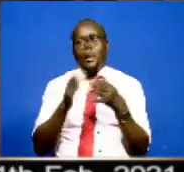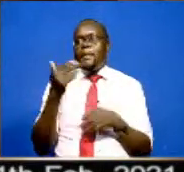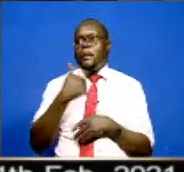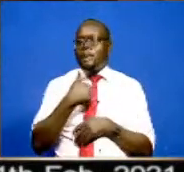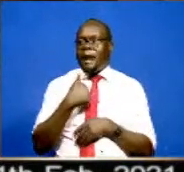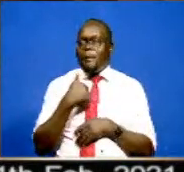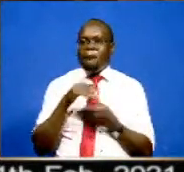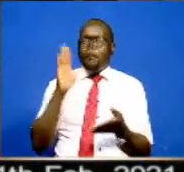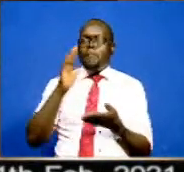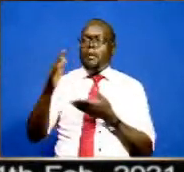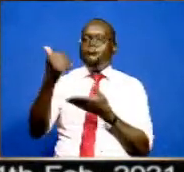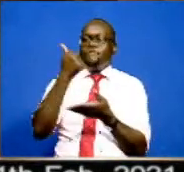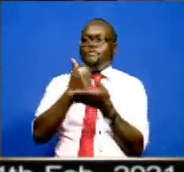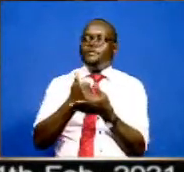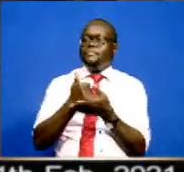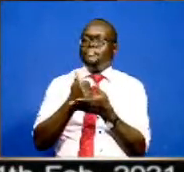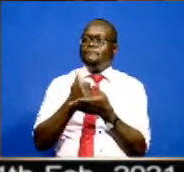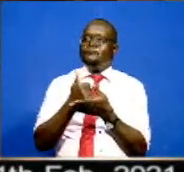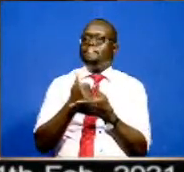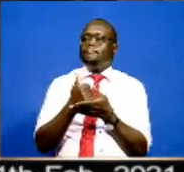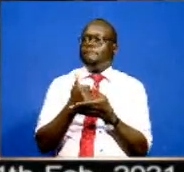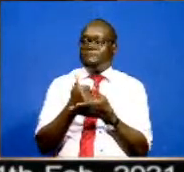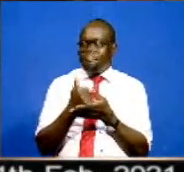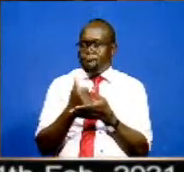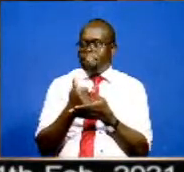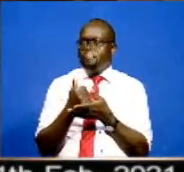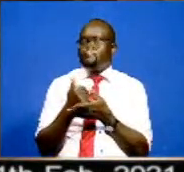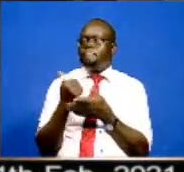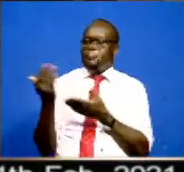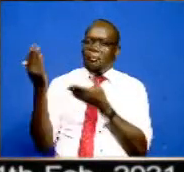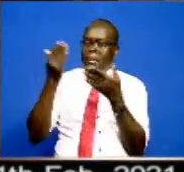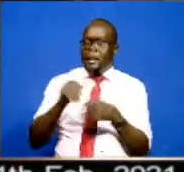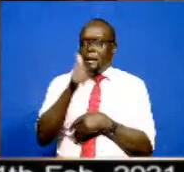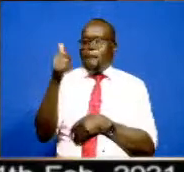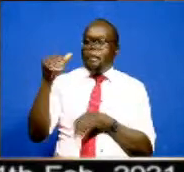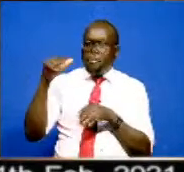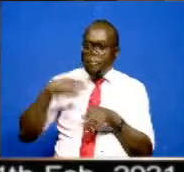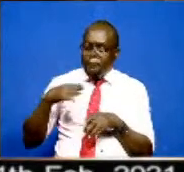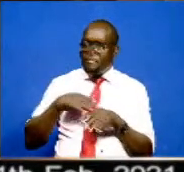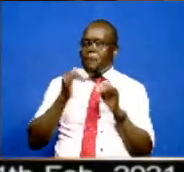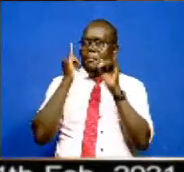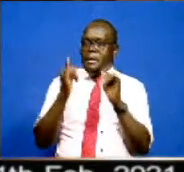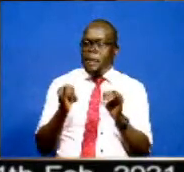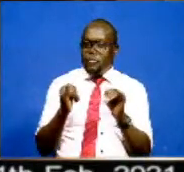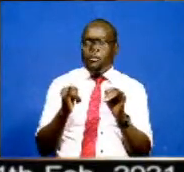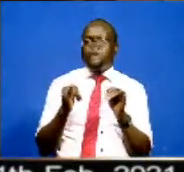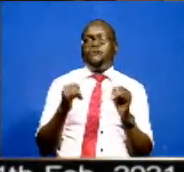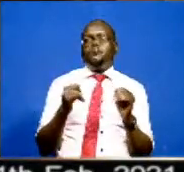many more appointments will be made, and hence bringing in people from other committees and putting them in this committee